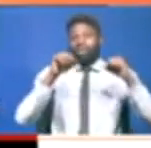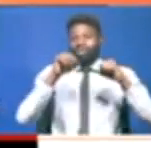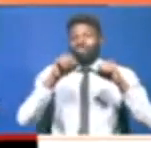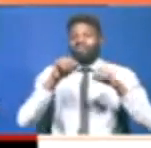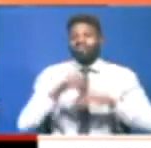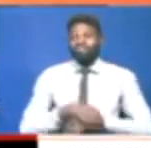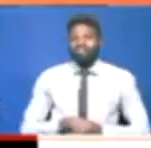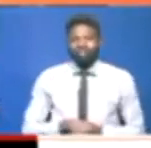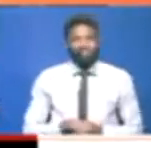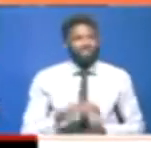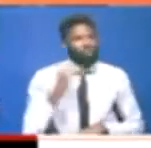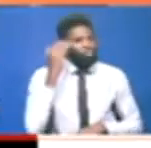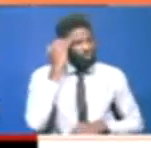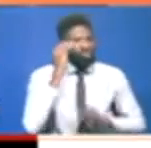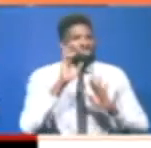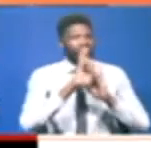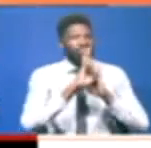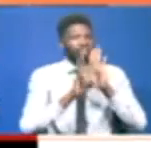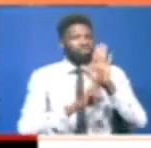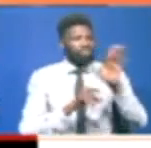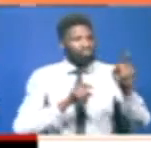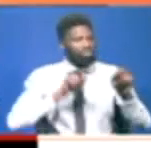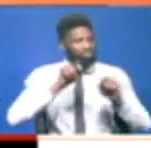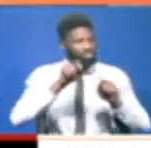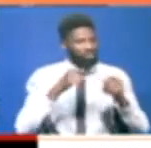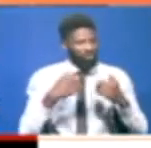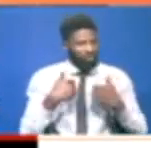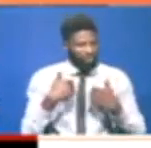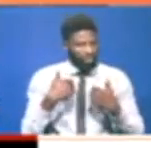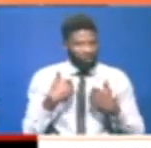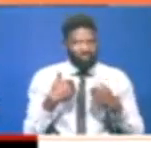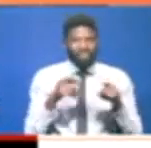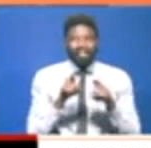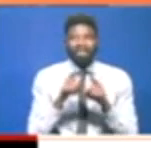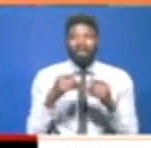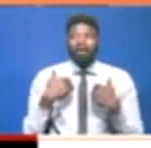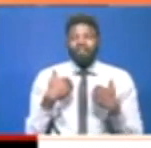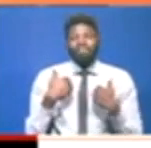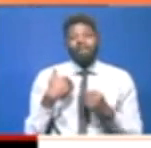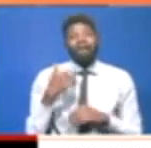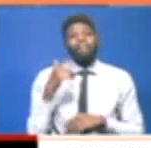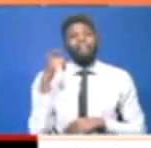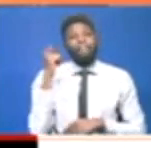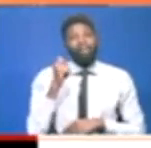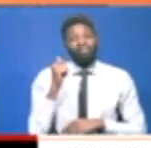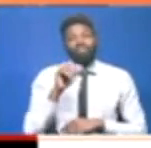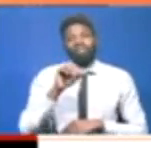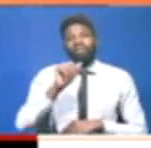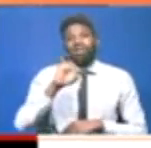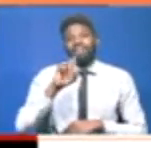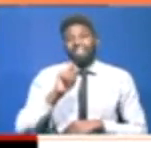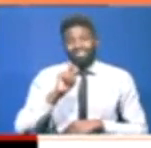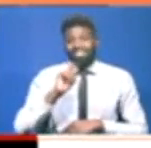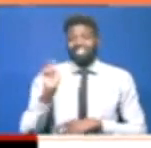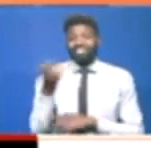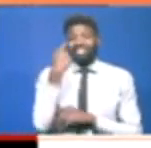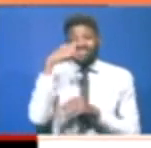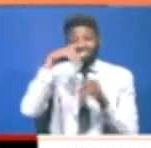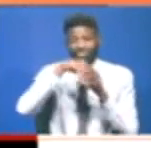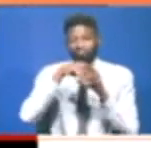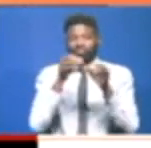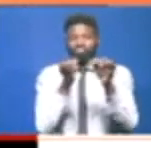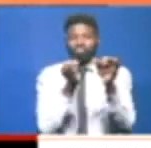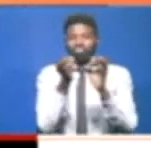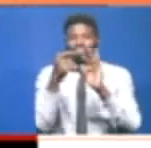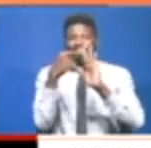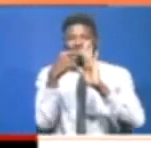are regulations. There is the Pensions Act. Yes. In the country that spells out the